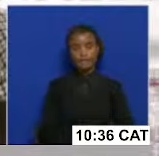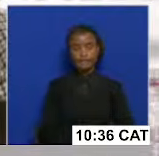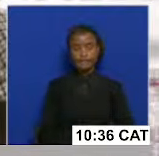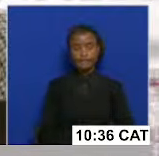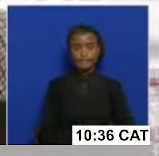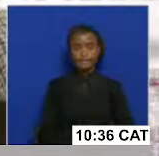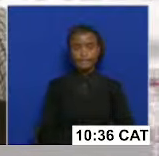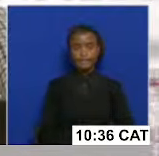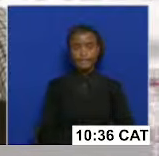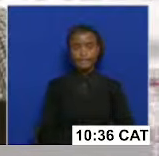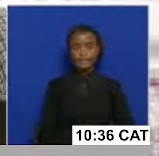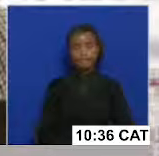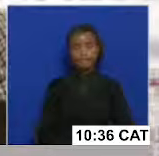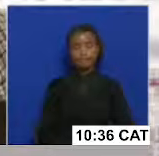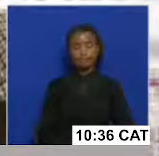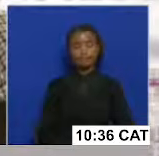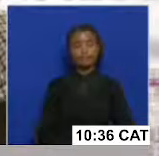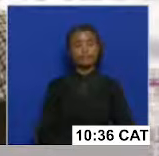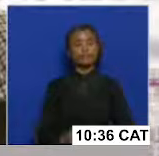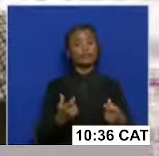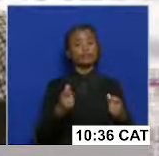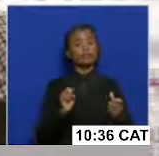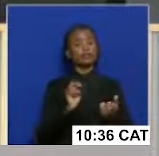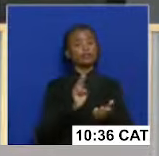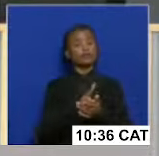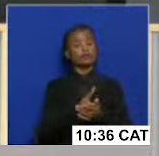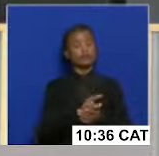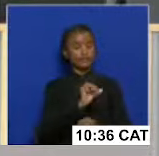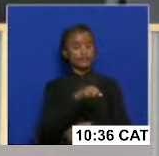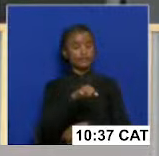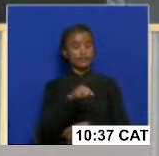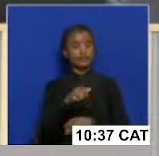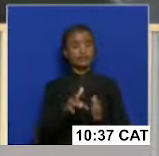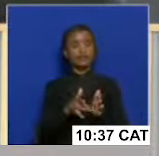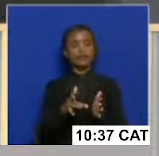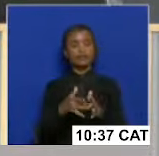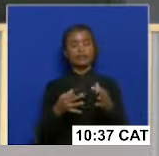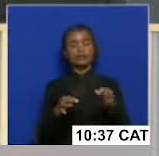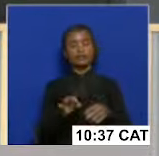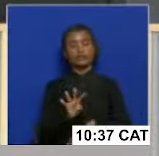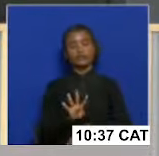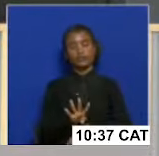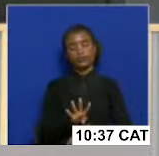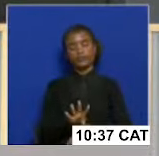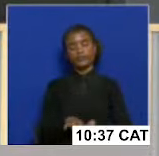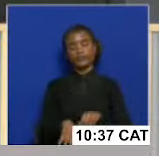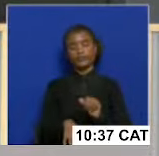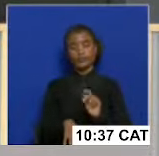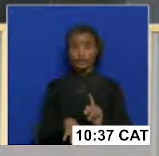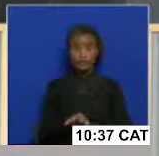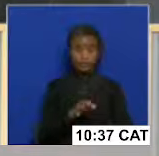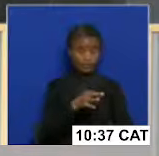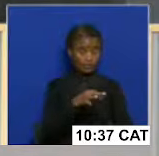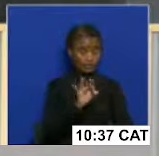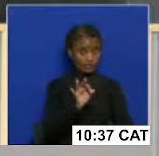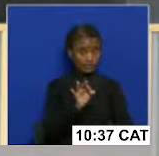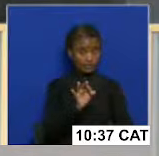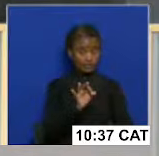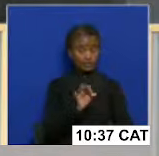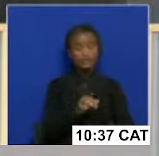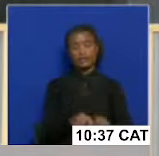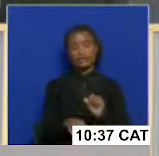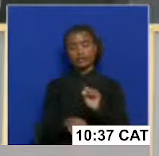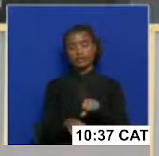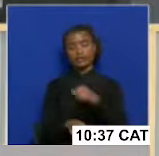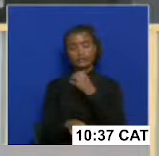Your paragraph 12. Paragraph 12. Yes, we're on page 4, correct? Yes. So at